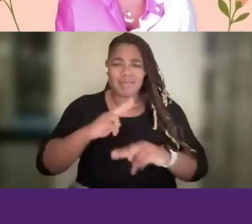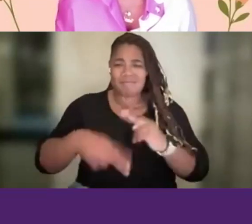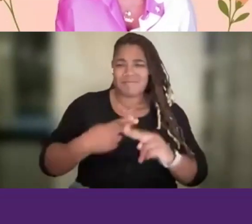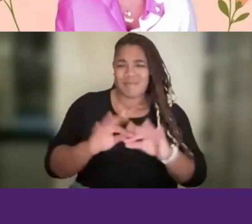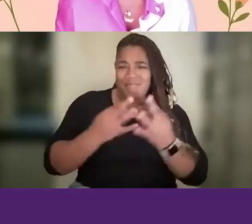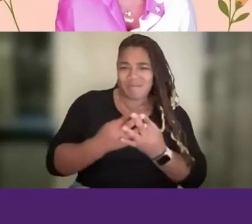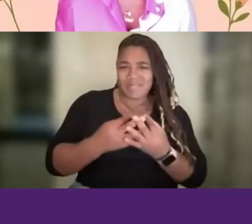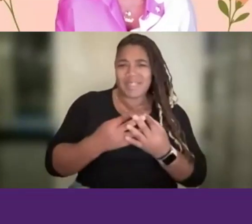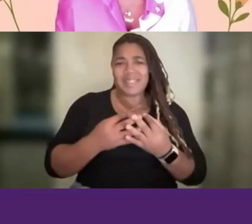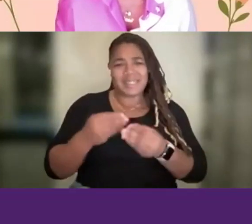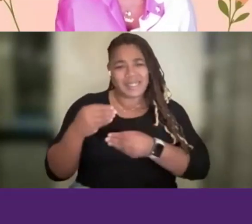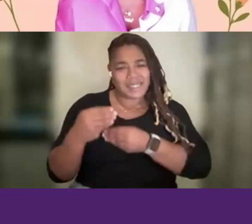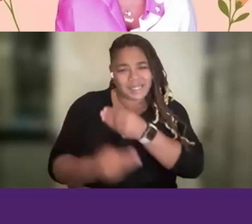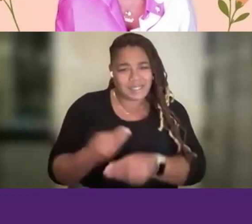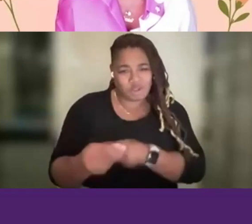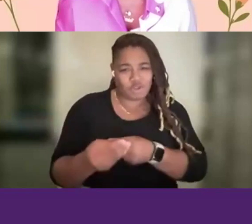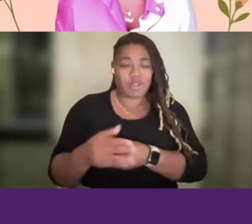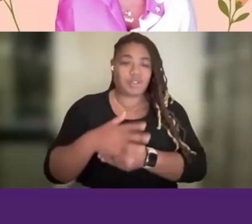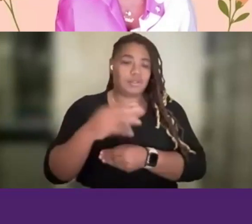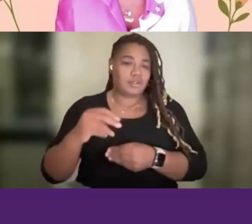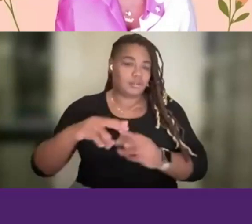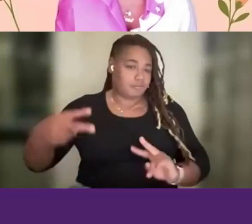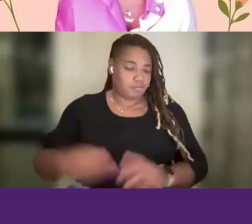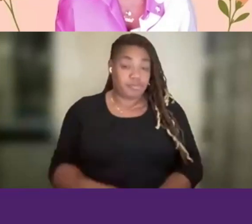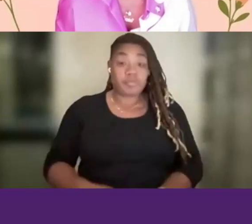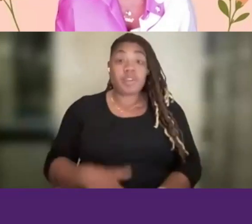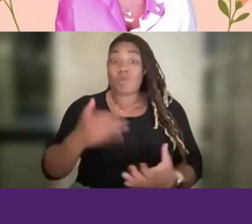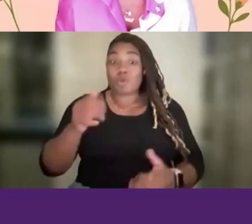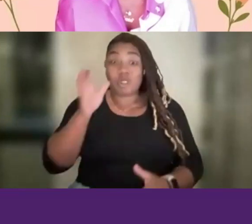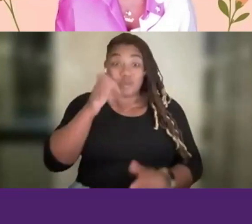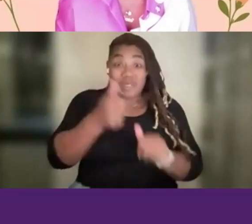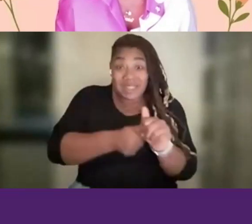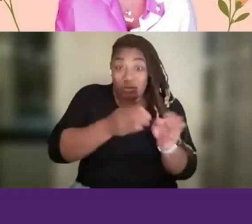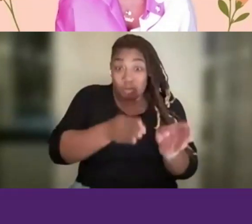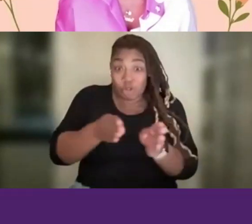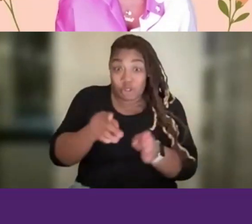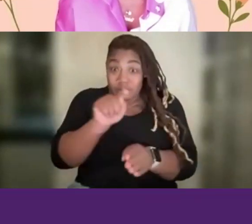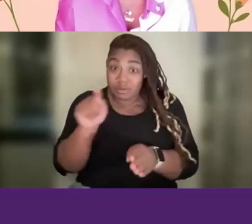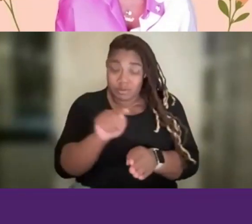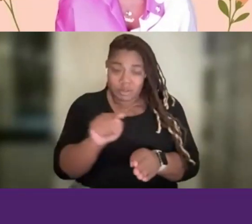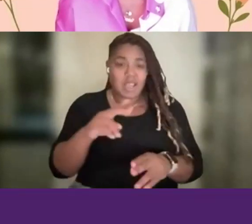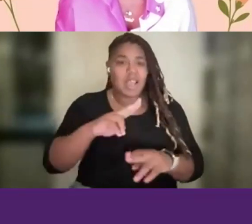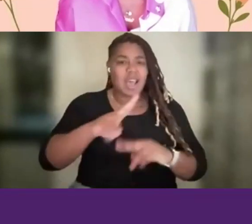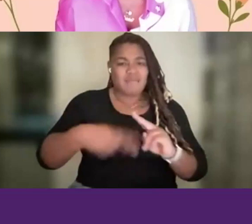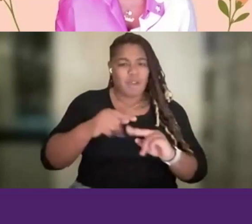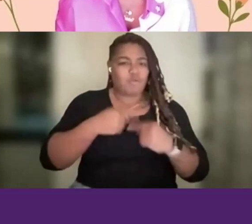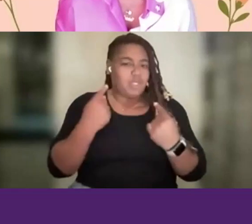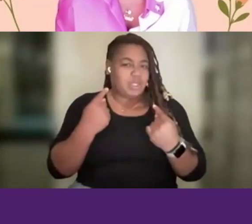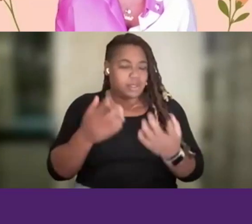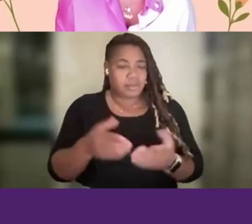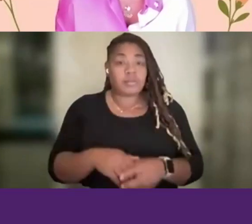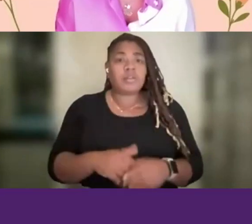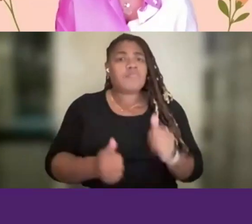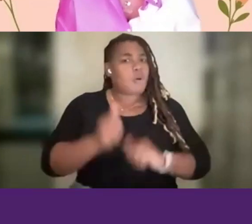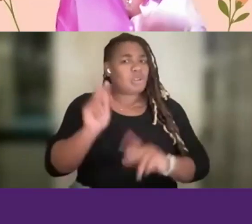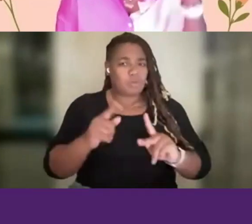genetics, and spend some more time discussing that. I want to hear from each of the panelists about those particular risk factors. You know, most people are surprised to know that